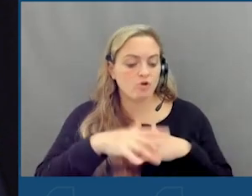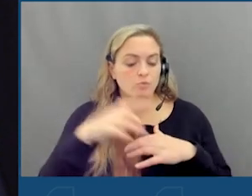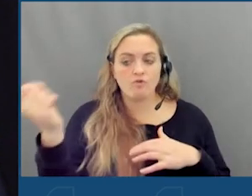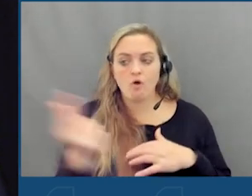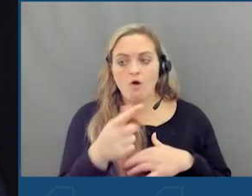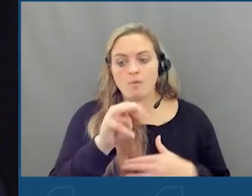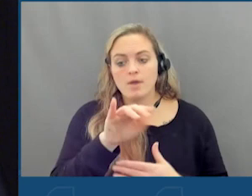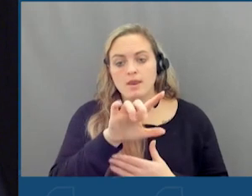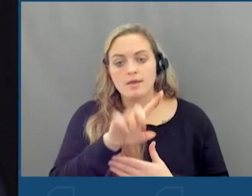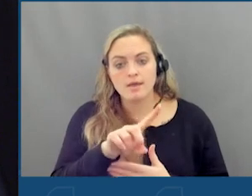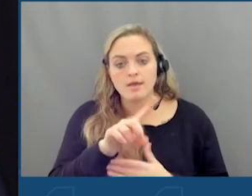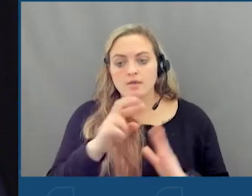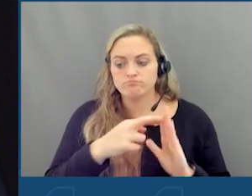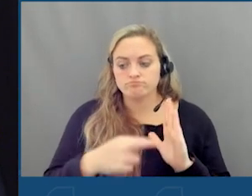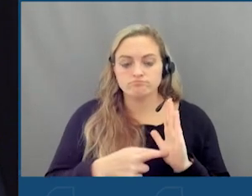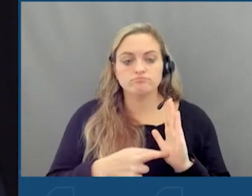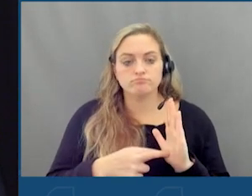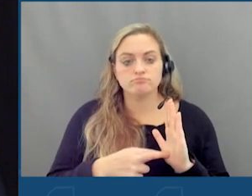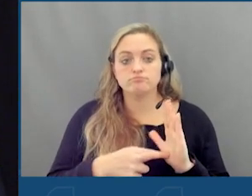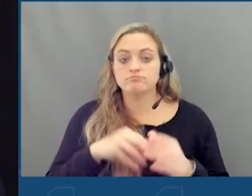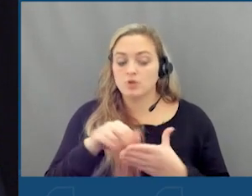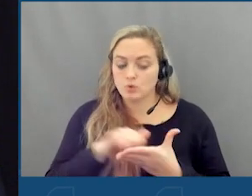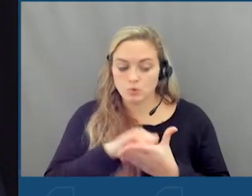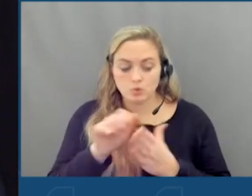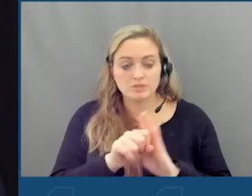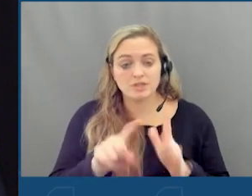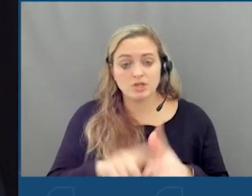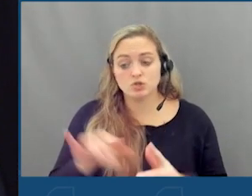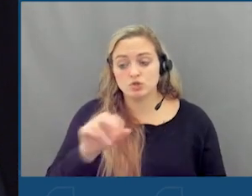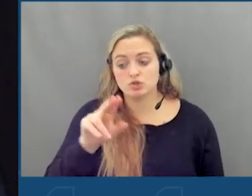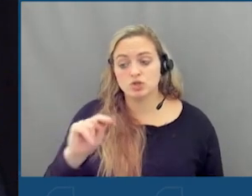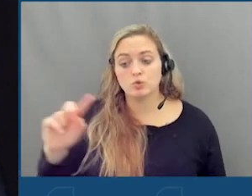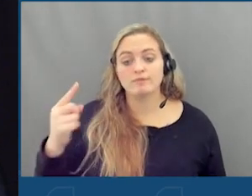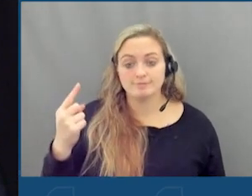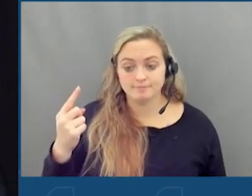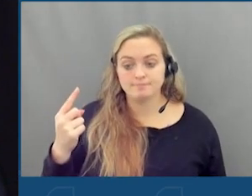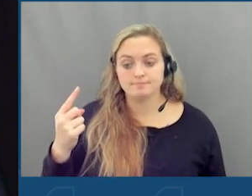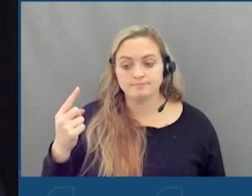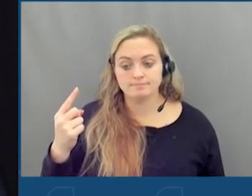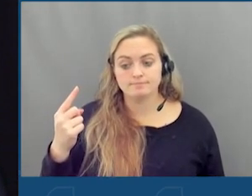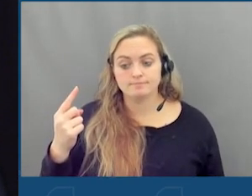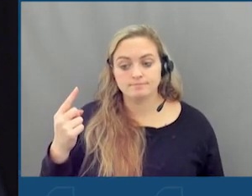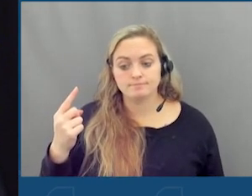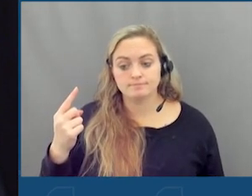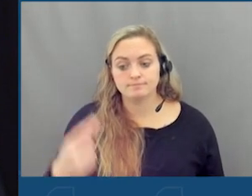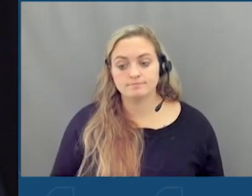Medicaid enrollees in New York State starting January 1.